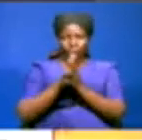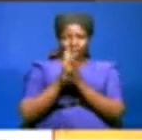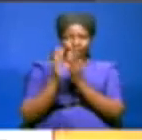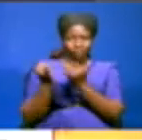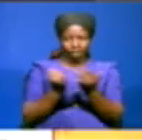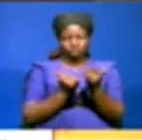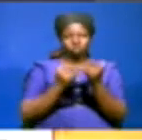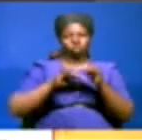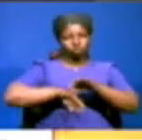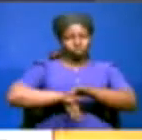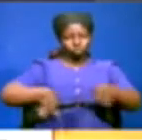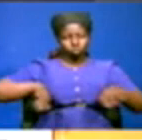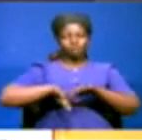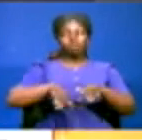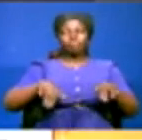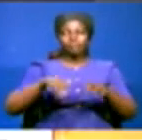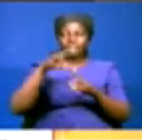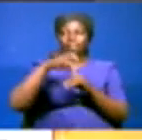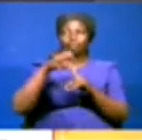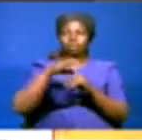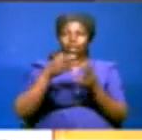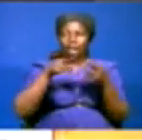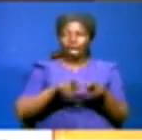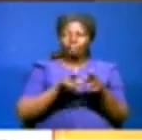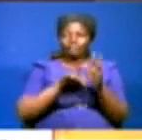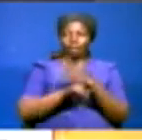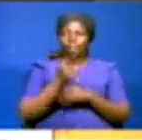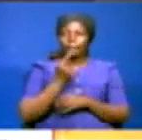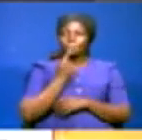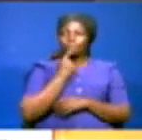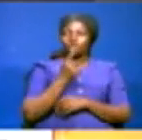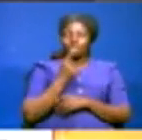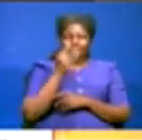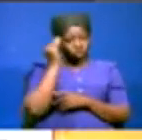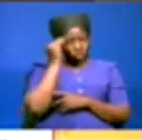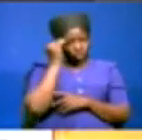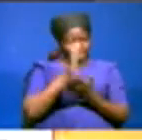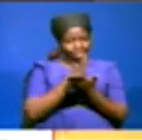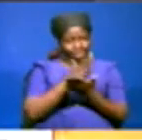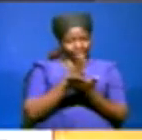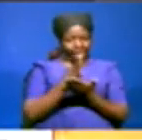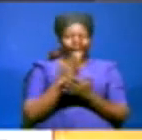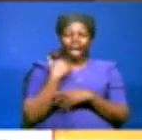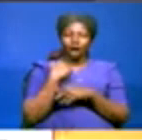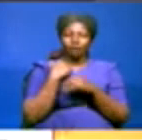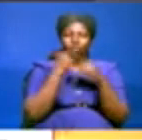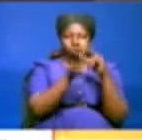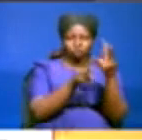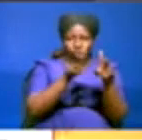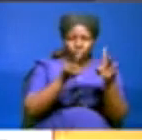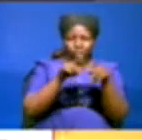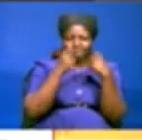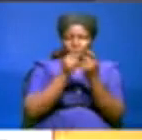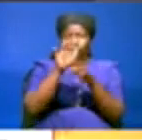Championships held at the Moi Educational Centre in Nairobi. The event, which has attracted 22 swimming teams from various regions in